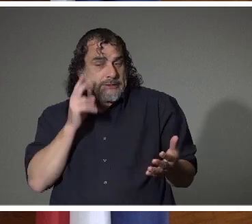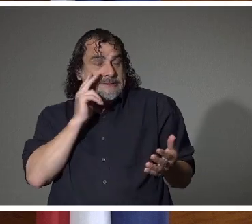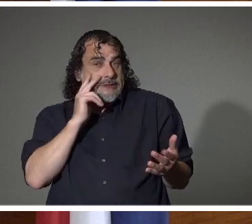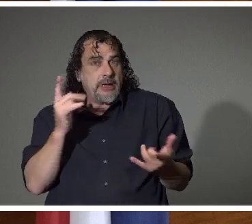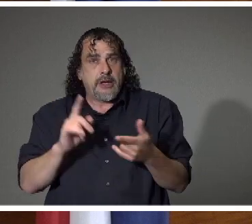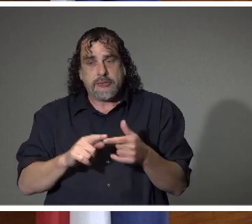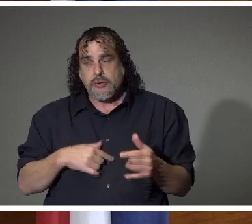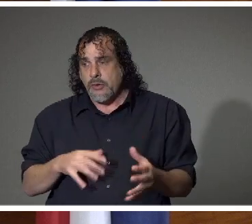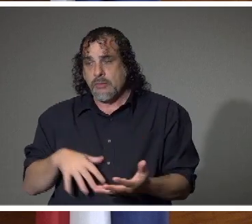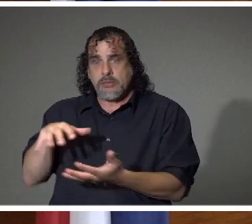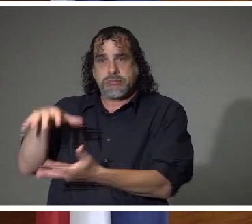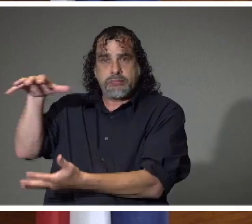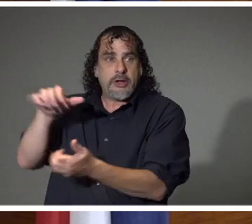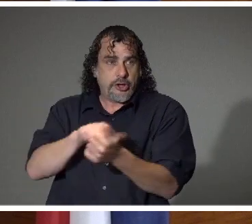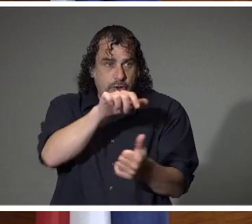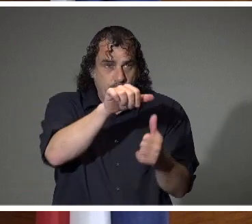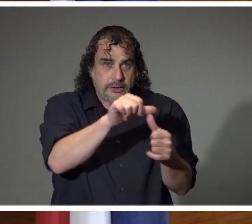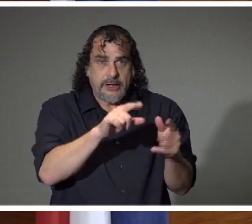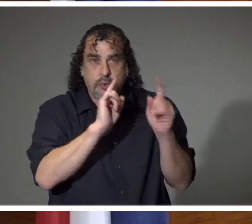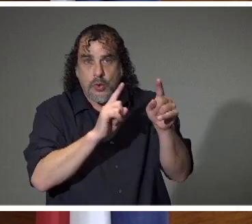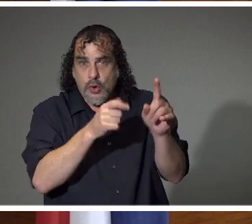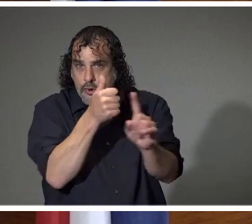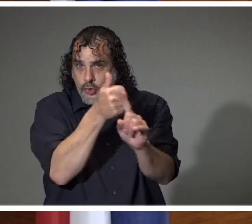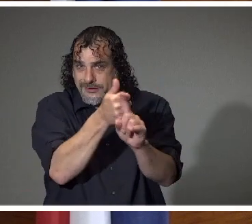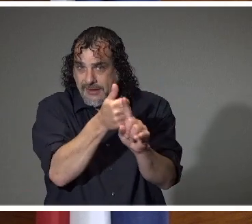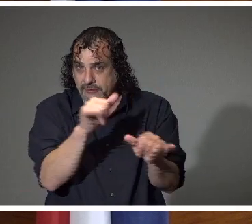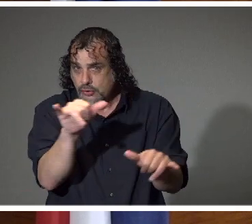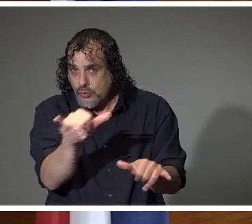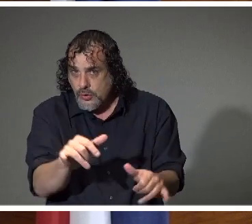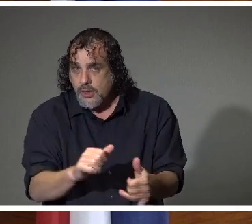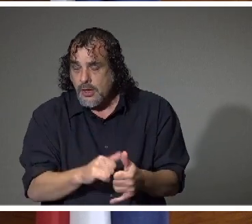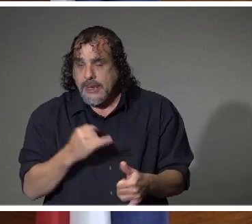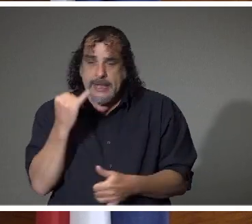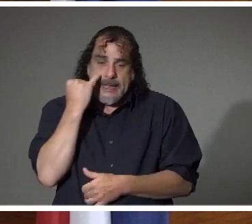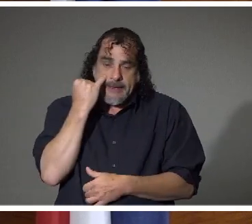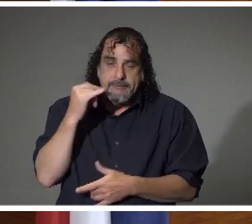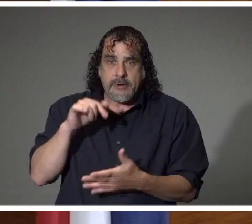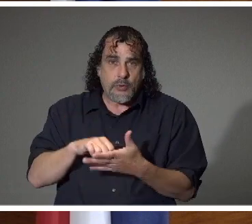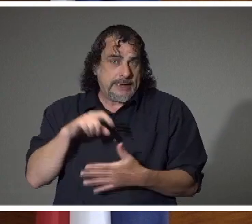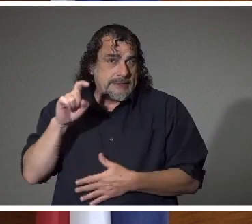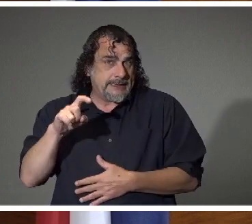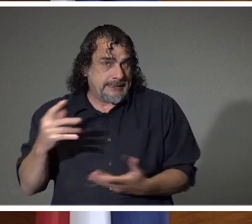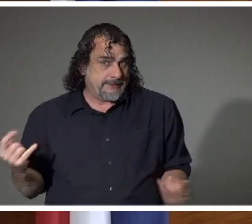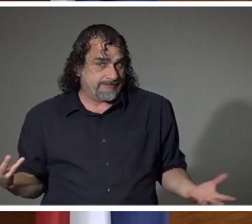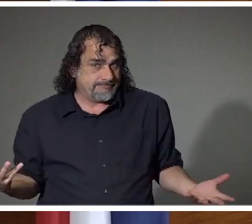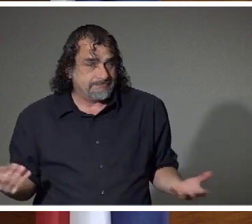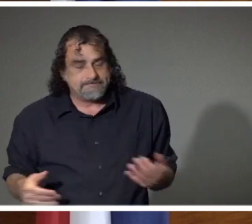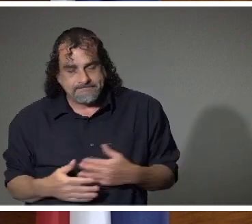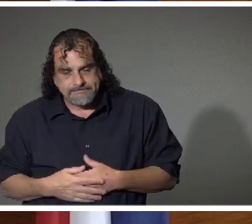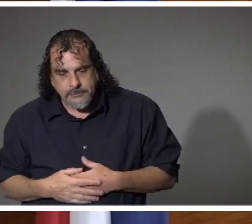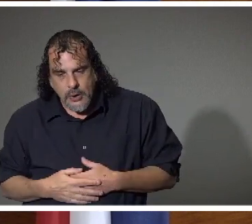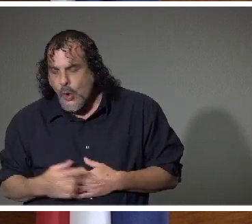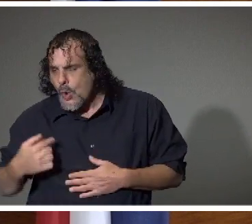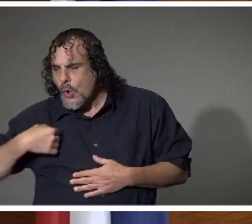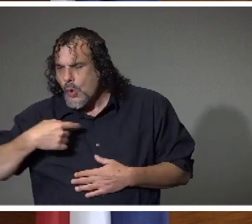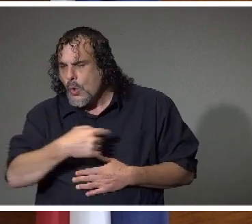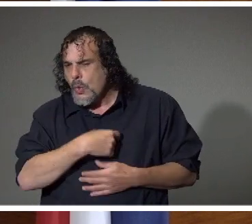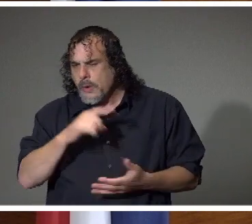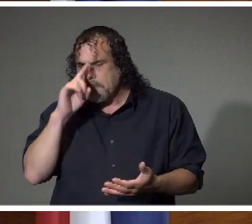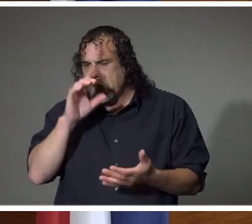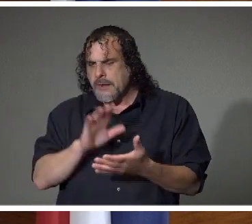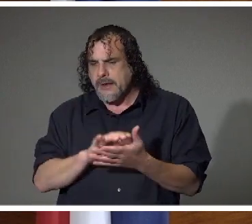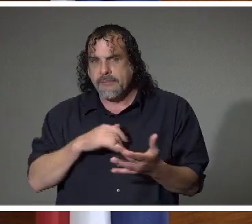yourself, and we will continue to fill in the gaps if and when necessary. We do believe that